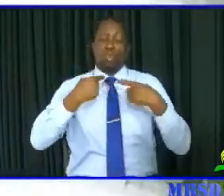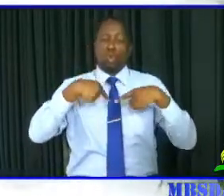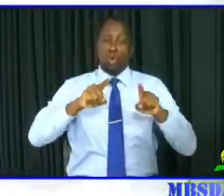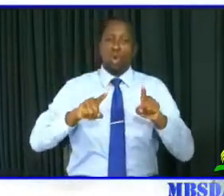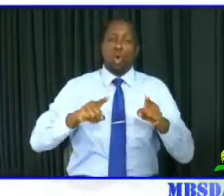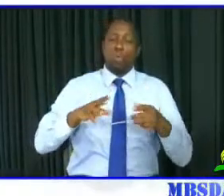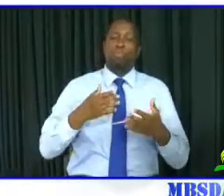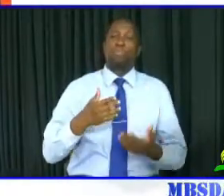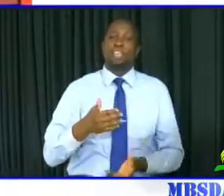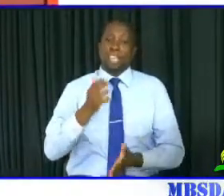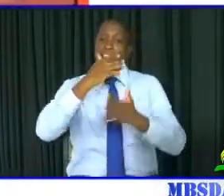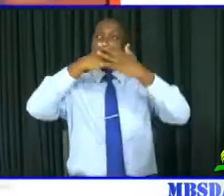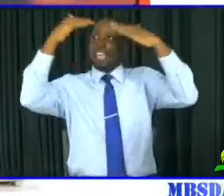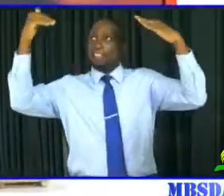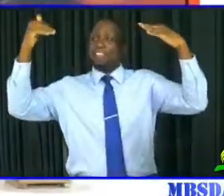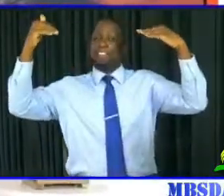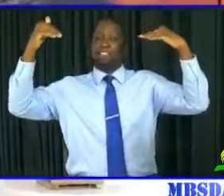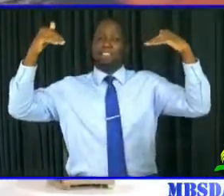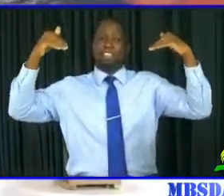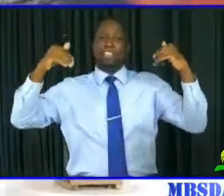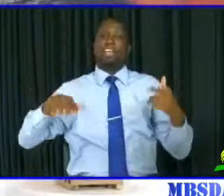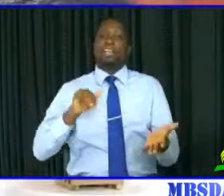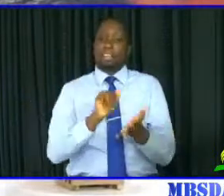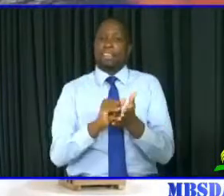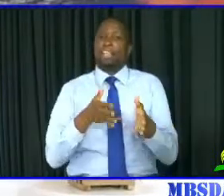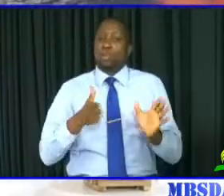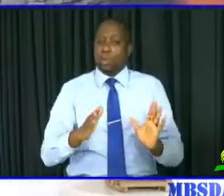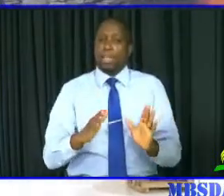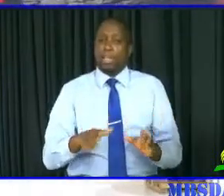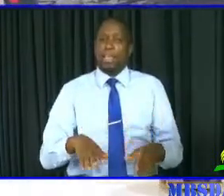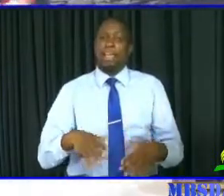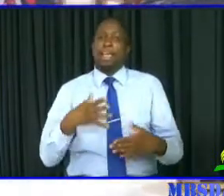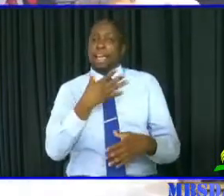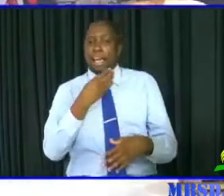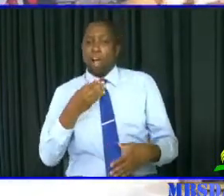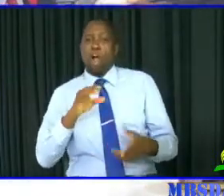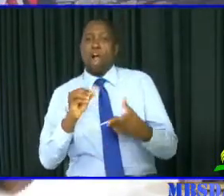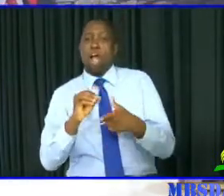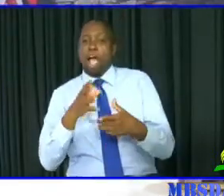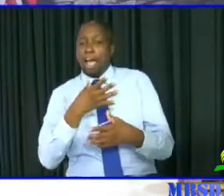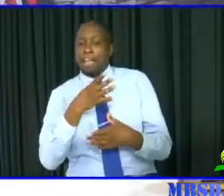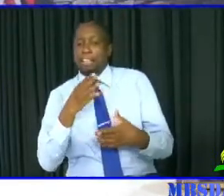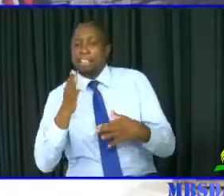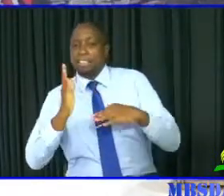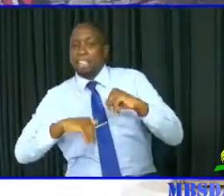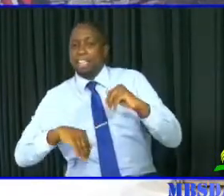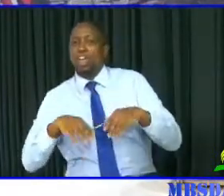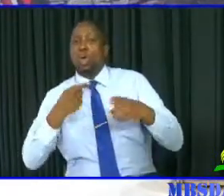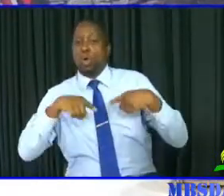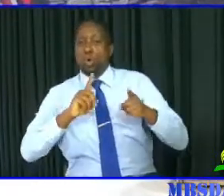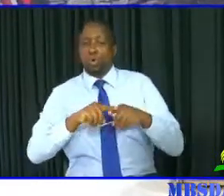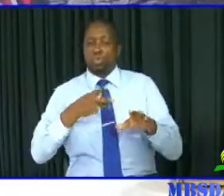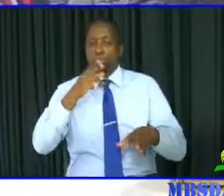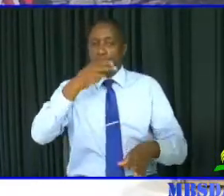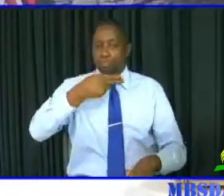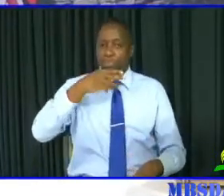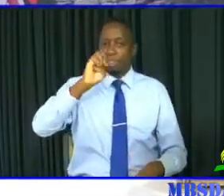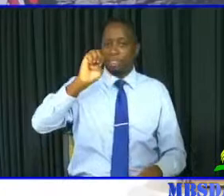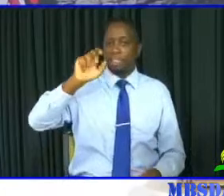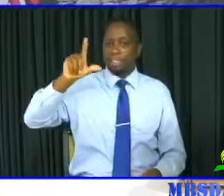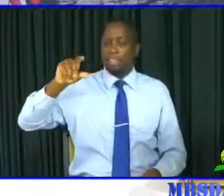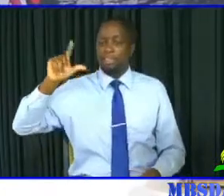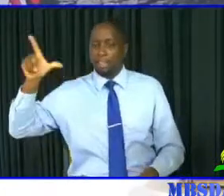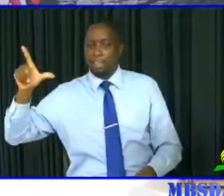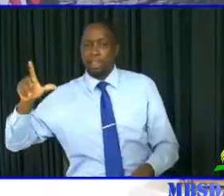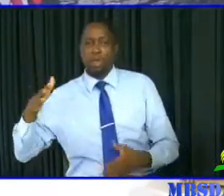the furnace of hell. Somebody, you my brother, you my sister, you my cousin, you everybody, whatever